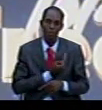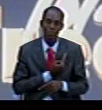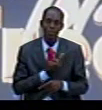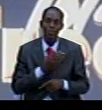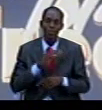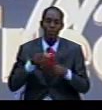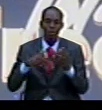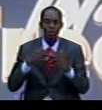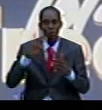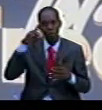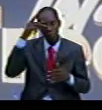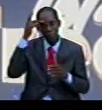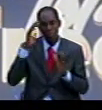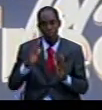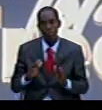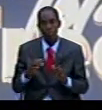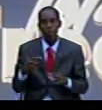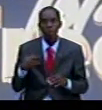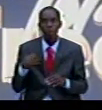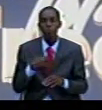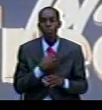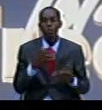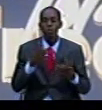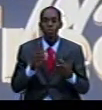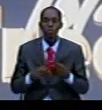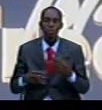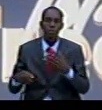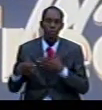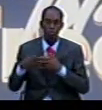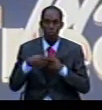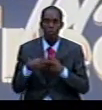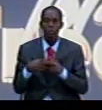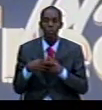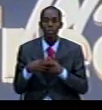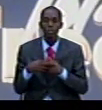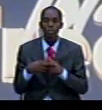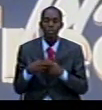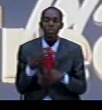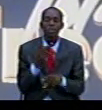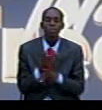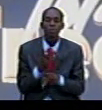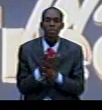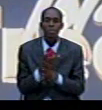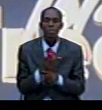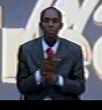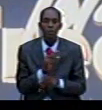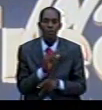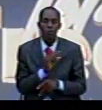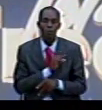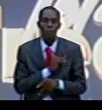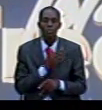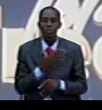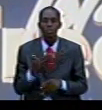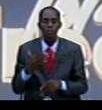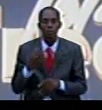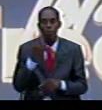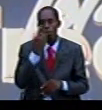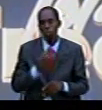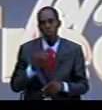We want to reserve quality things only for ourselves or members of our family.